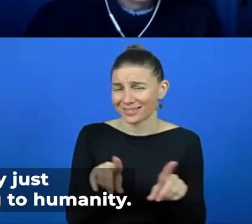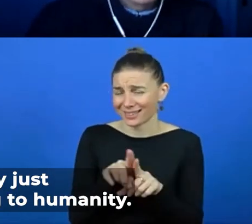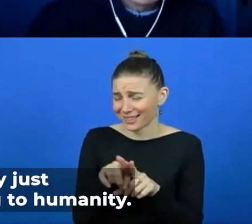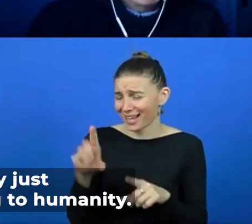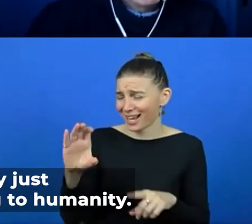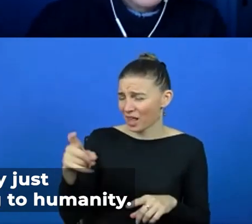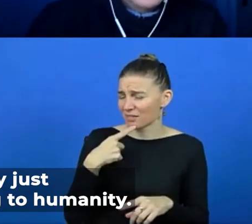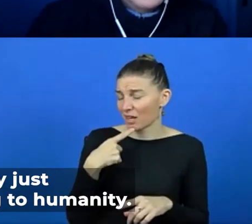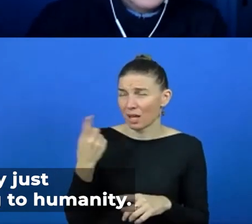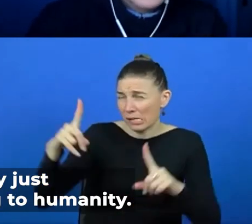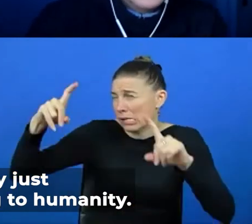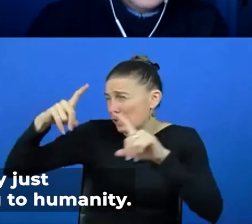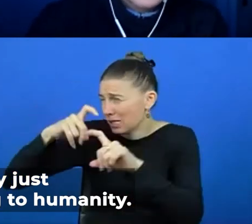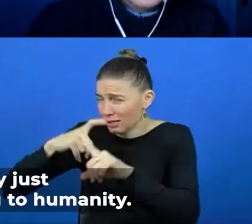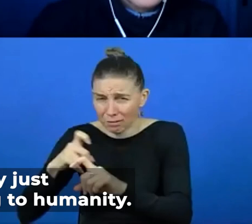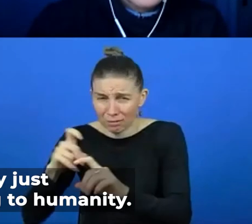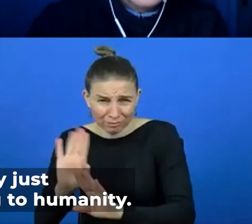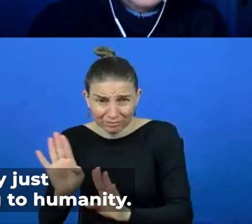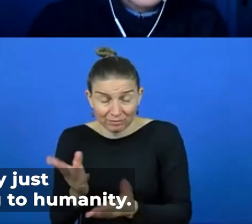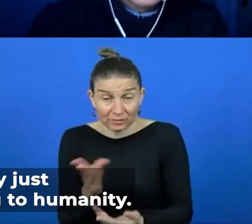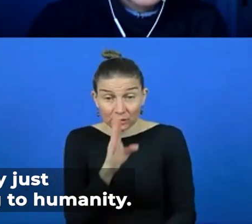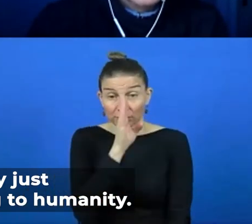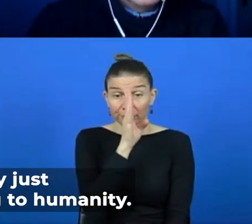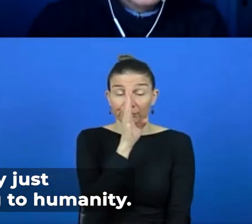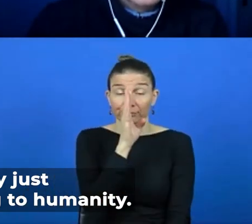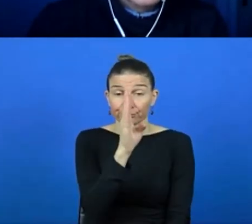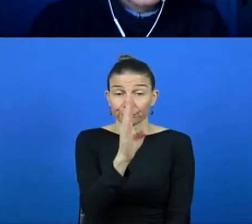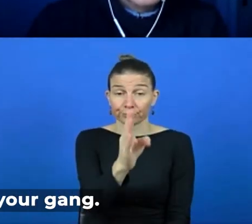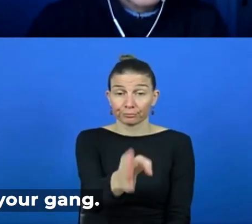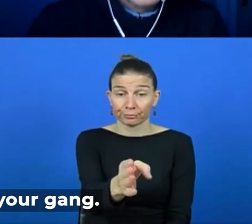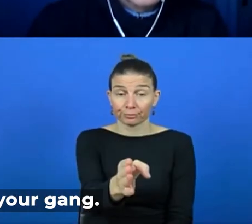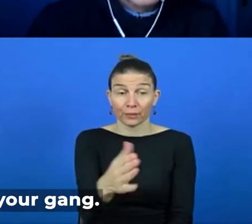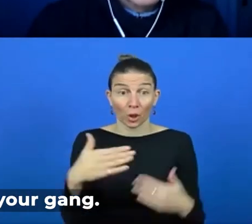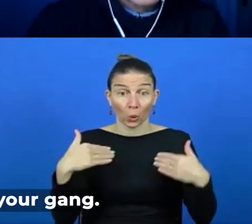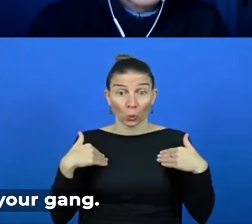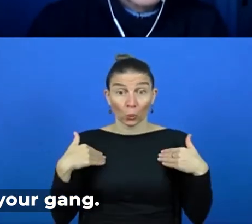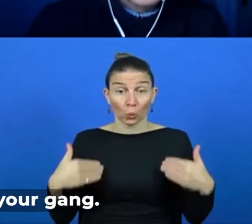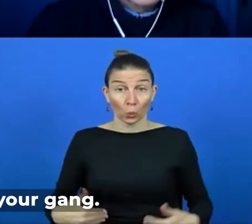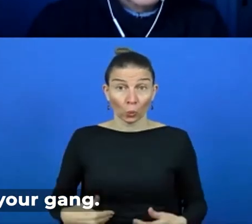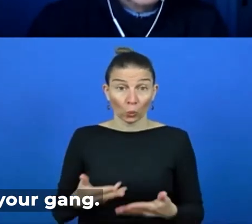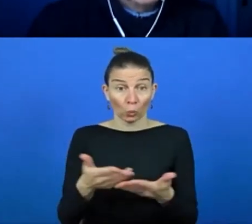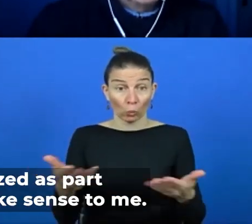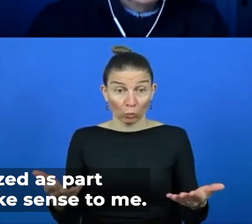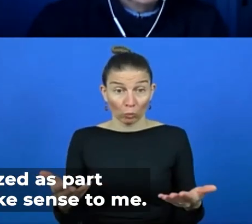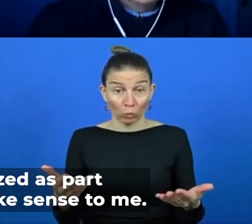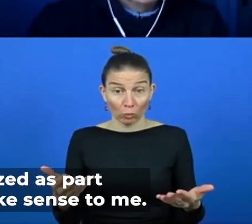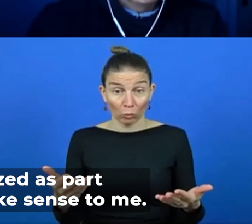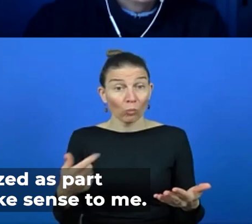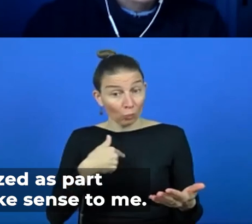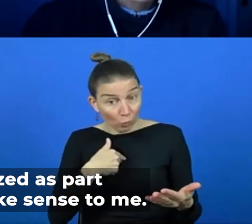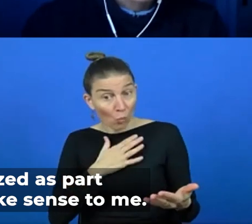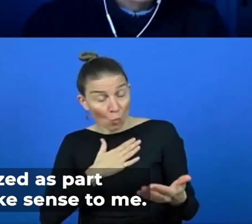It's actually just straightforward playing to humanity. I want to be part of your gang. I want to